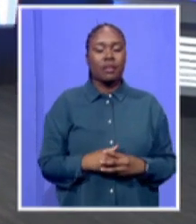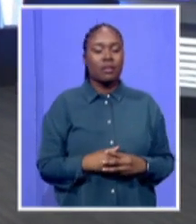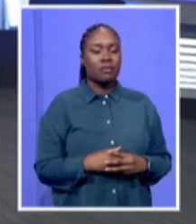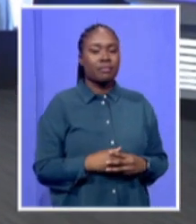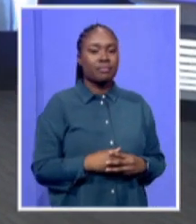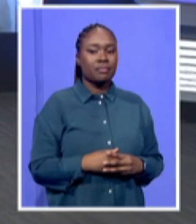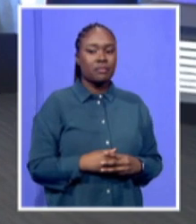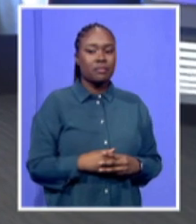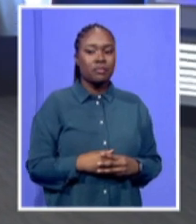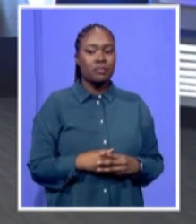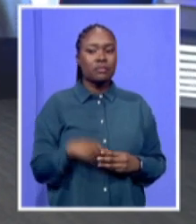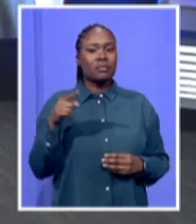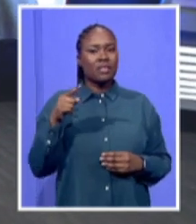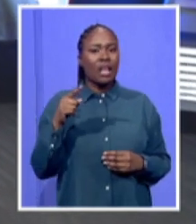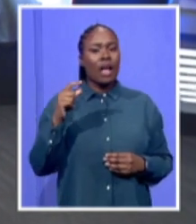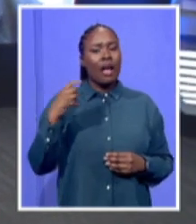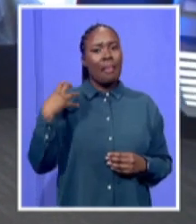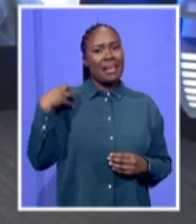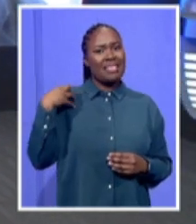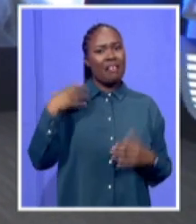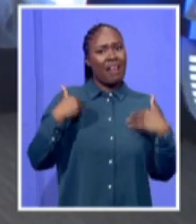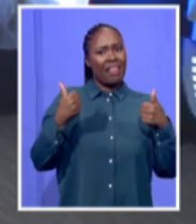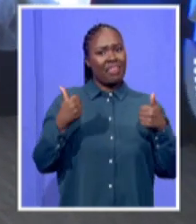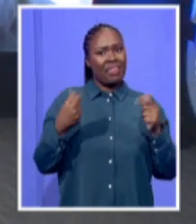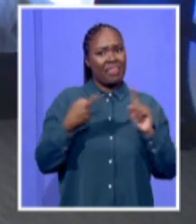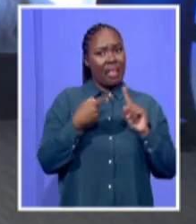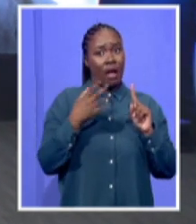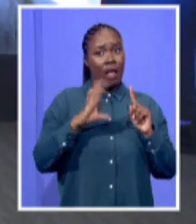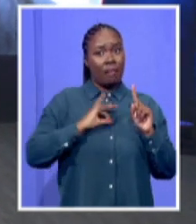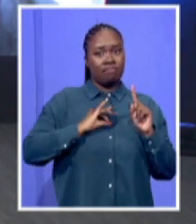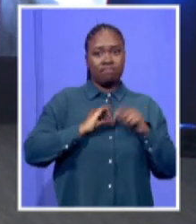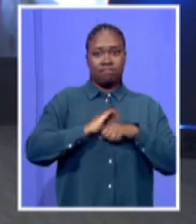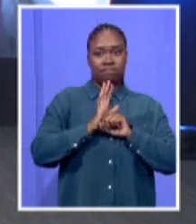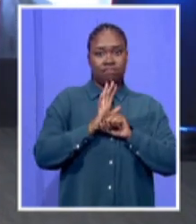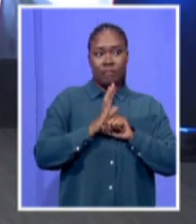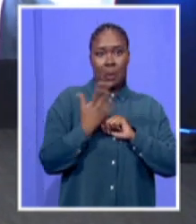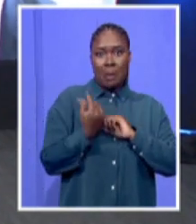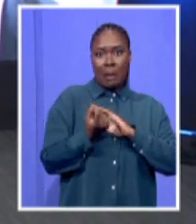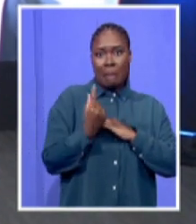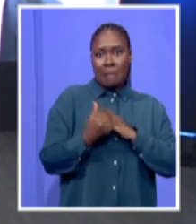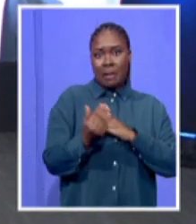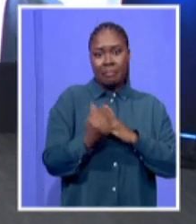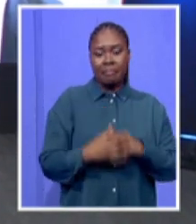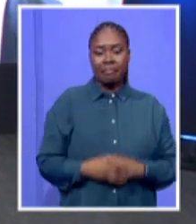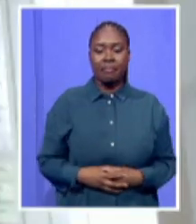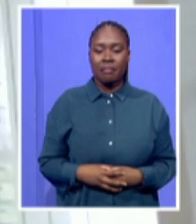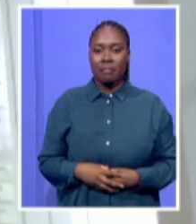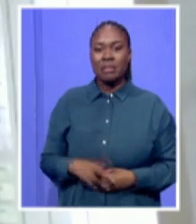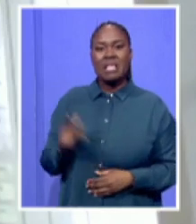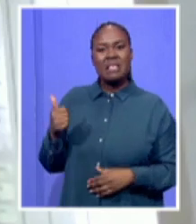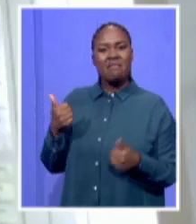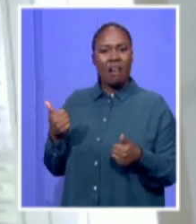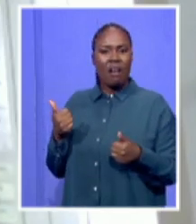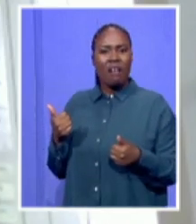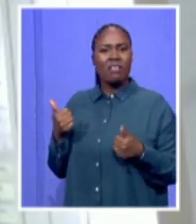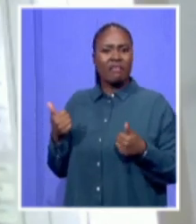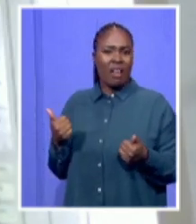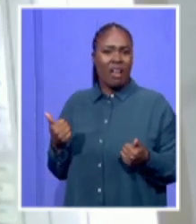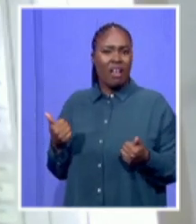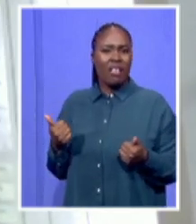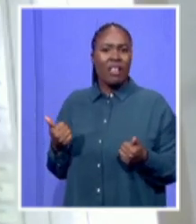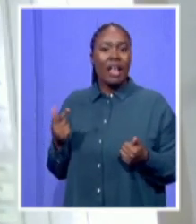National Health Minister Dr. Joe Butler following him being infected with COVID-19? Yes, he's well. He's